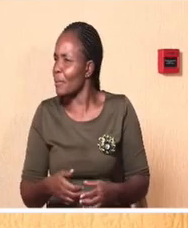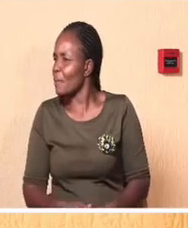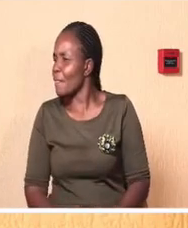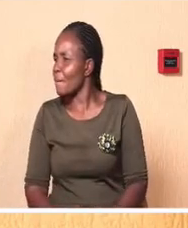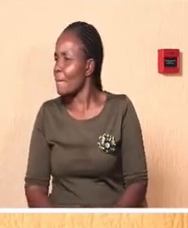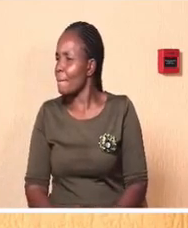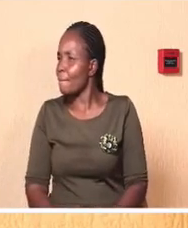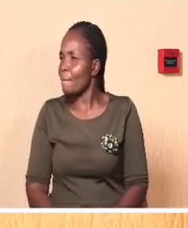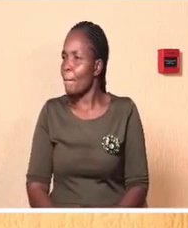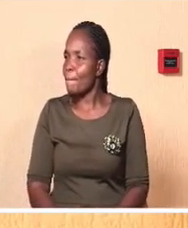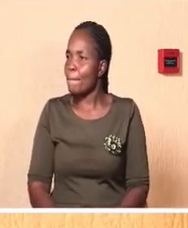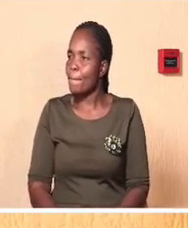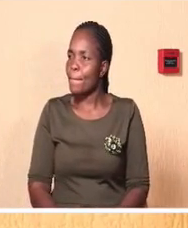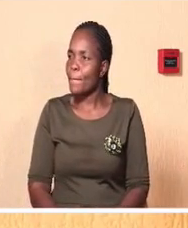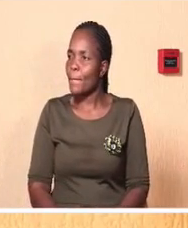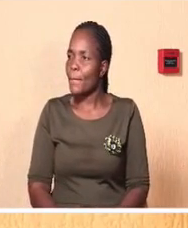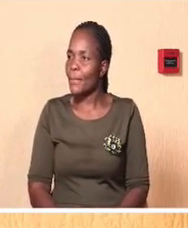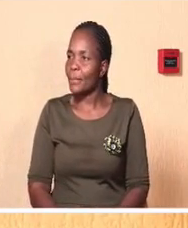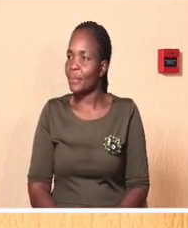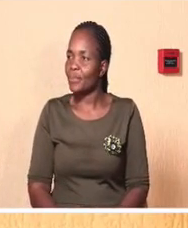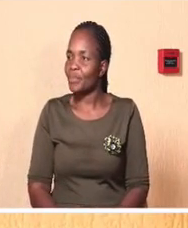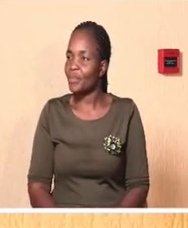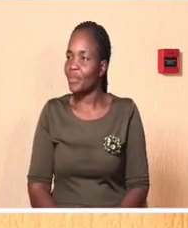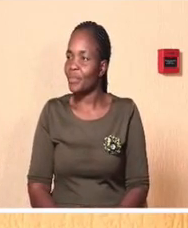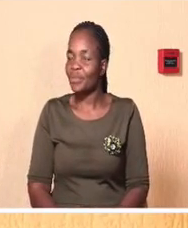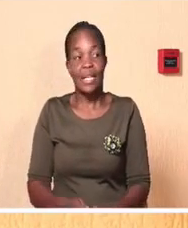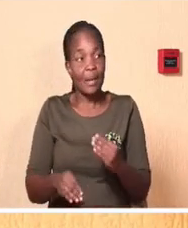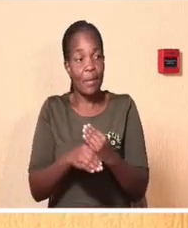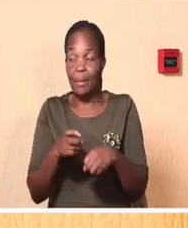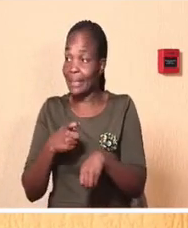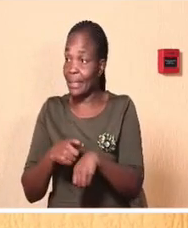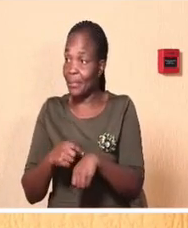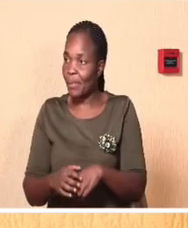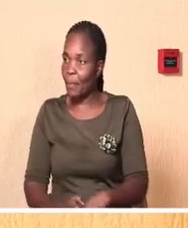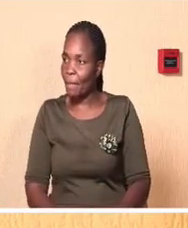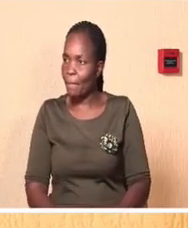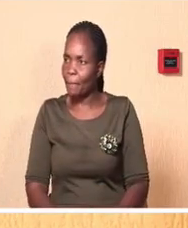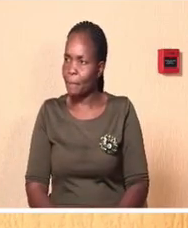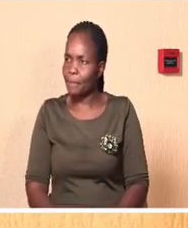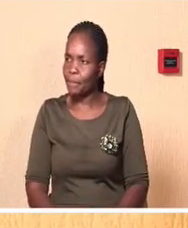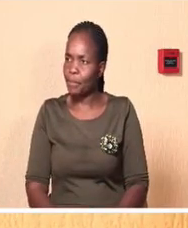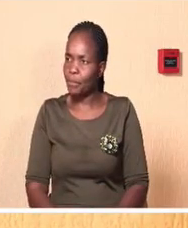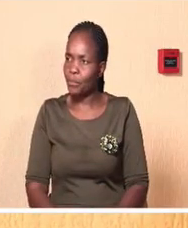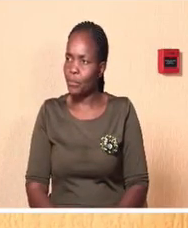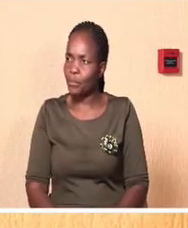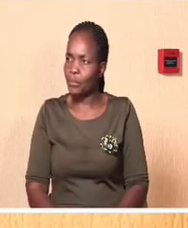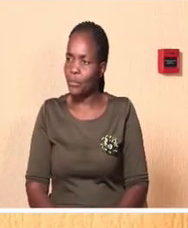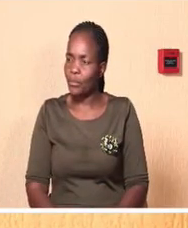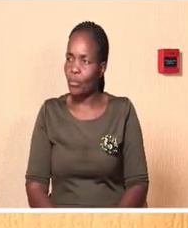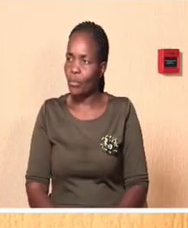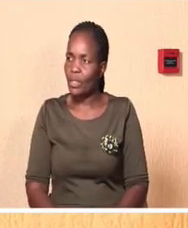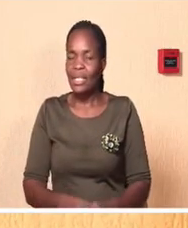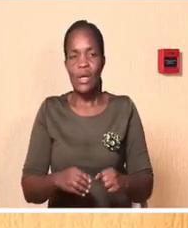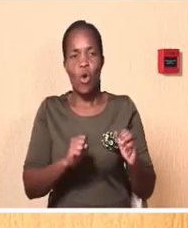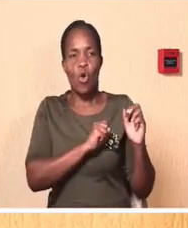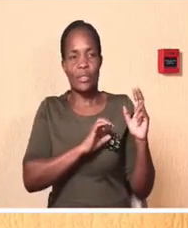And then the health professionals, a third question, sorry. Please, we're running out of time, so just quickly. A third question, just about the health professionals.